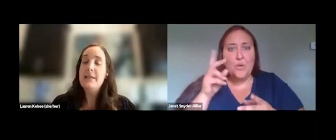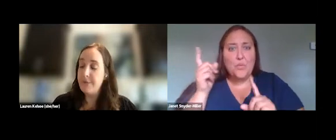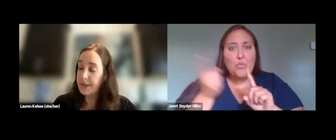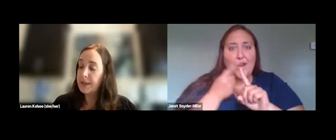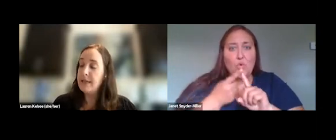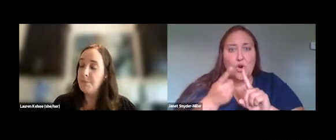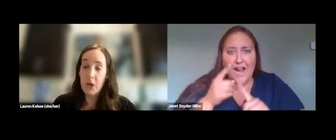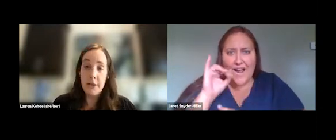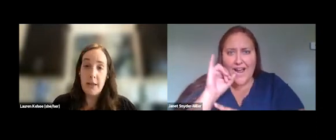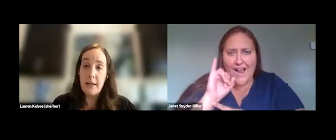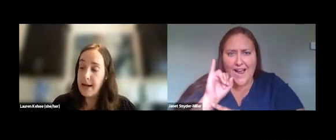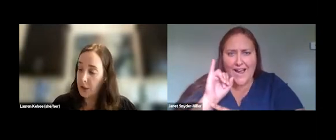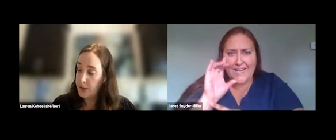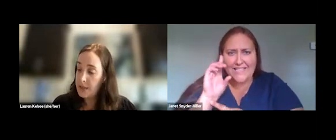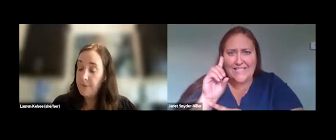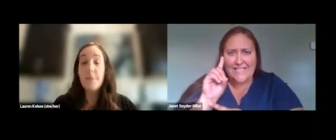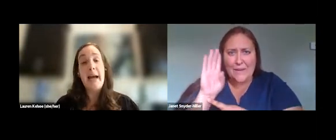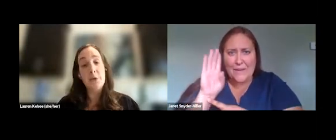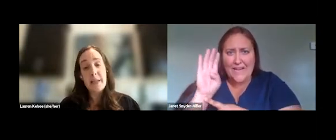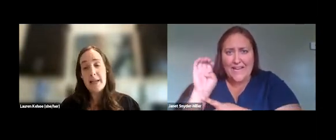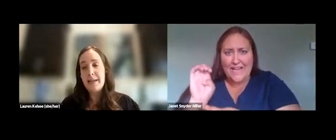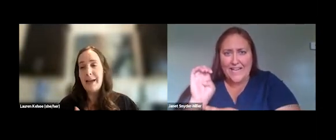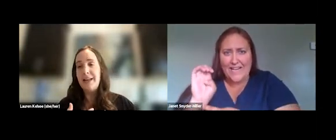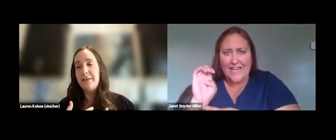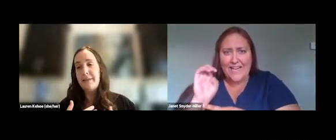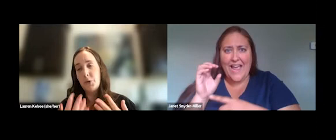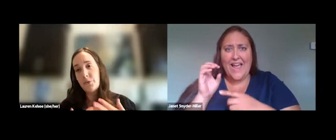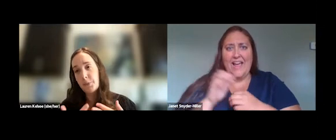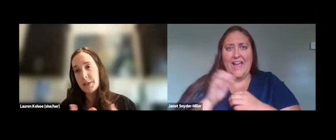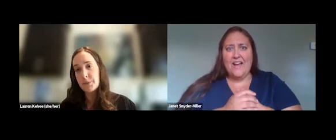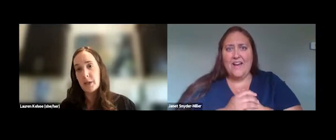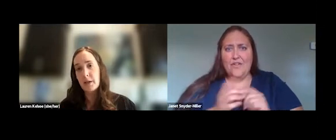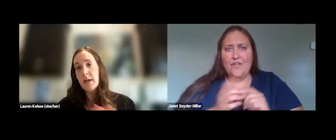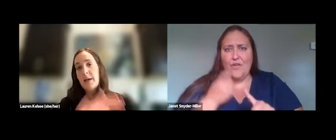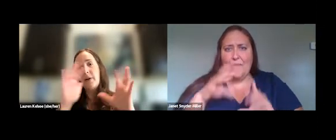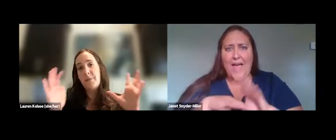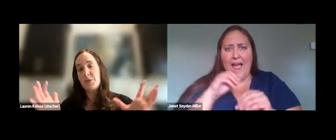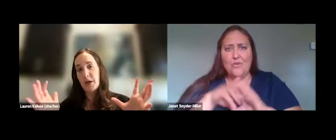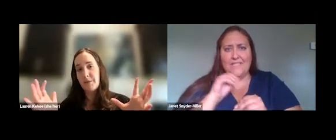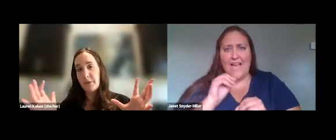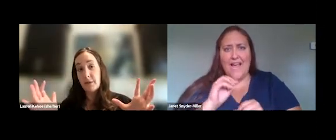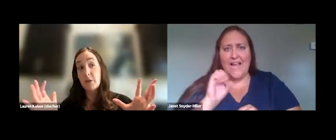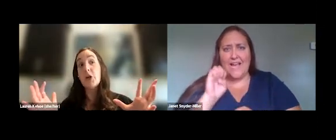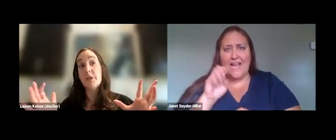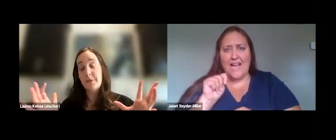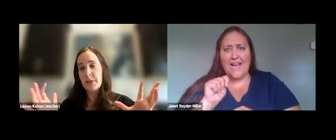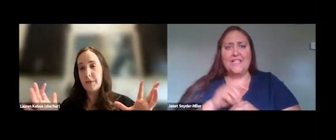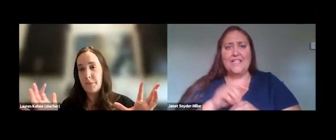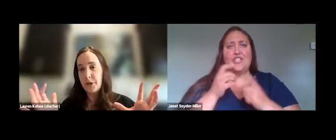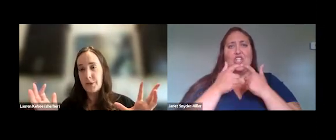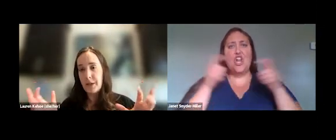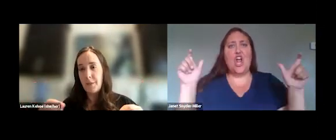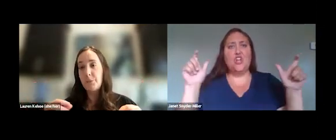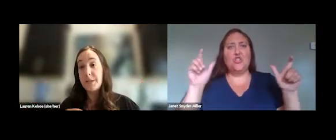inclusion, diversity, belonging, and equity from the outset. And those 4 principles are very much part of the larger division